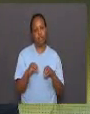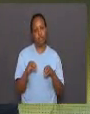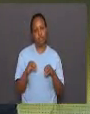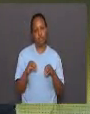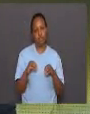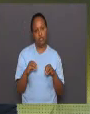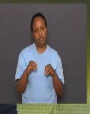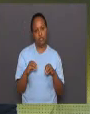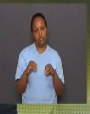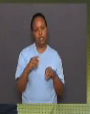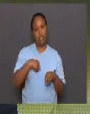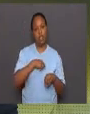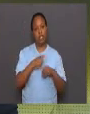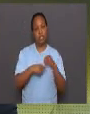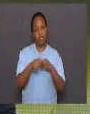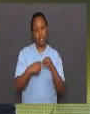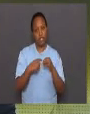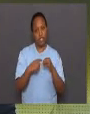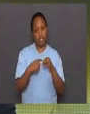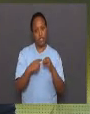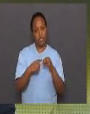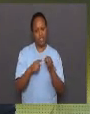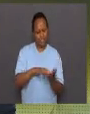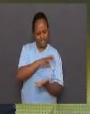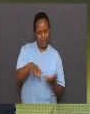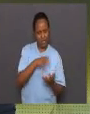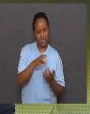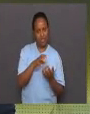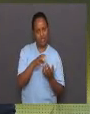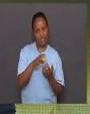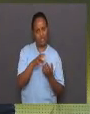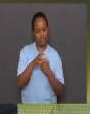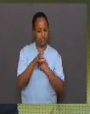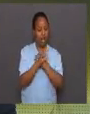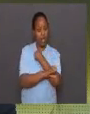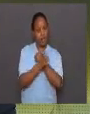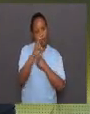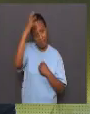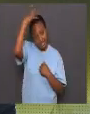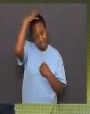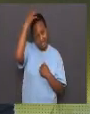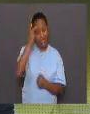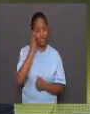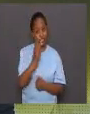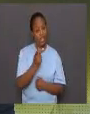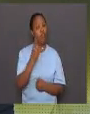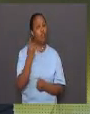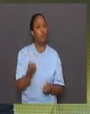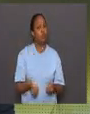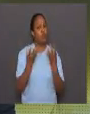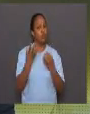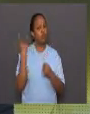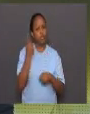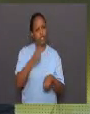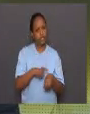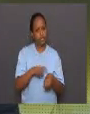Students, when we talk about a state of disorder within government, we often use